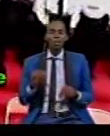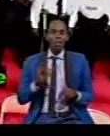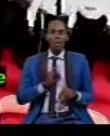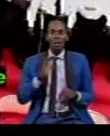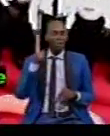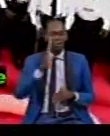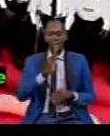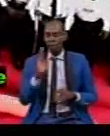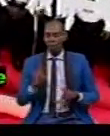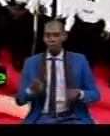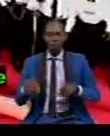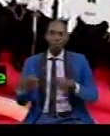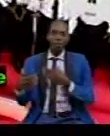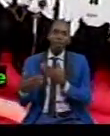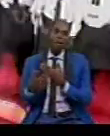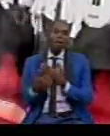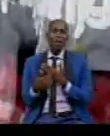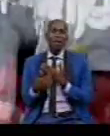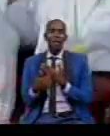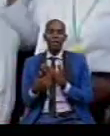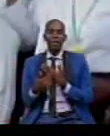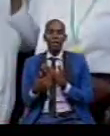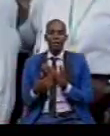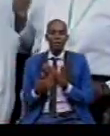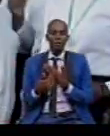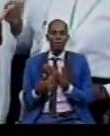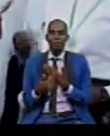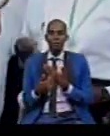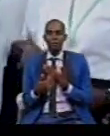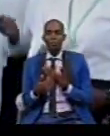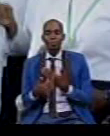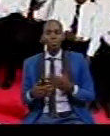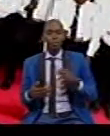we'll be having a special section for all of us.